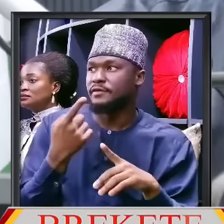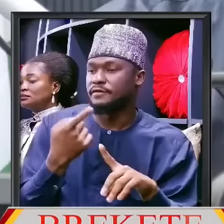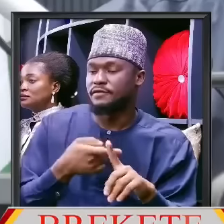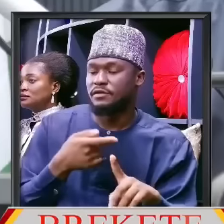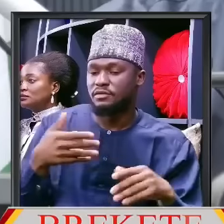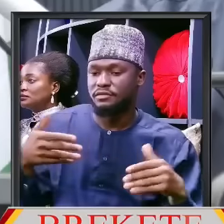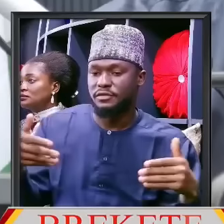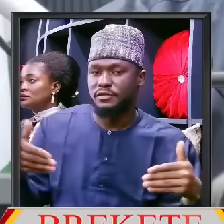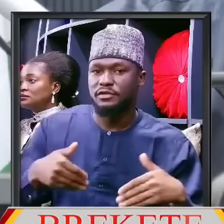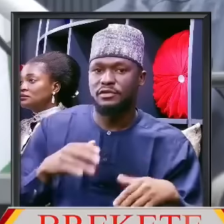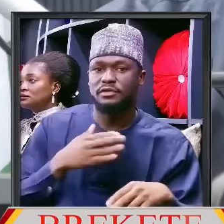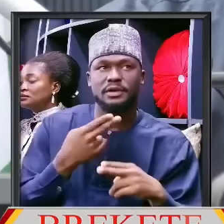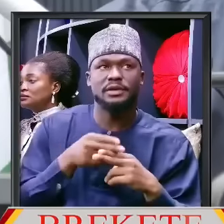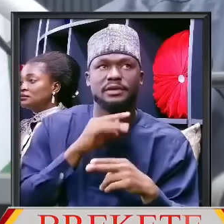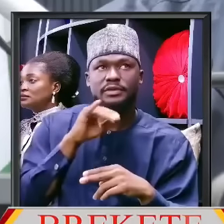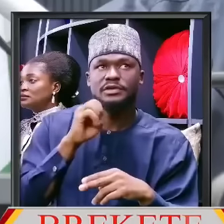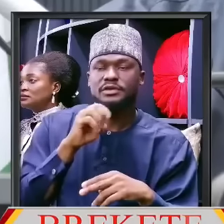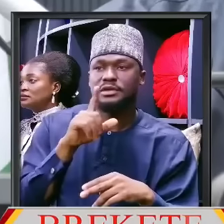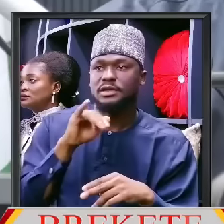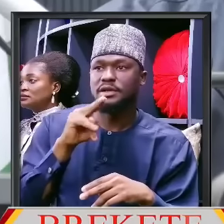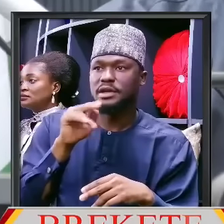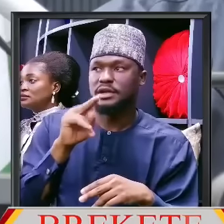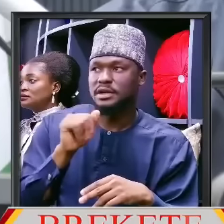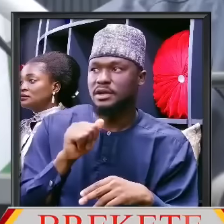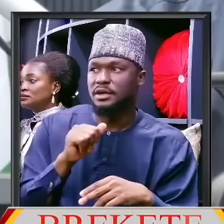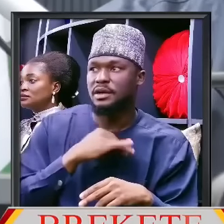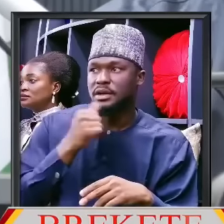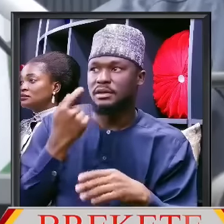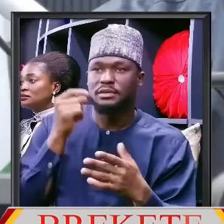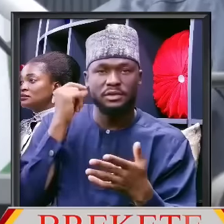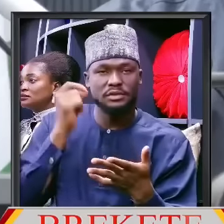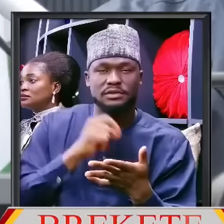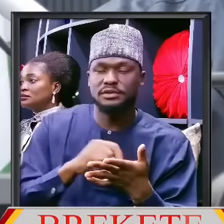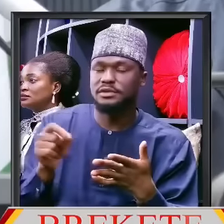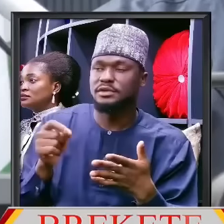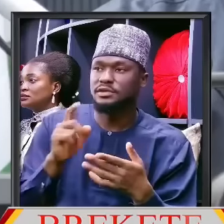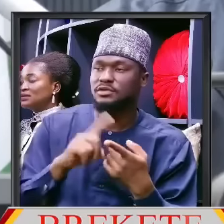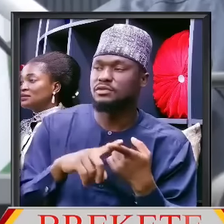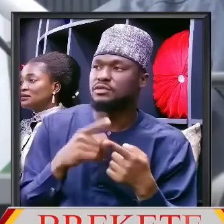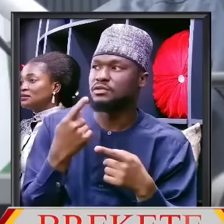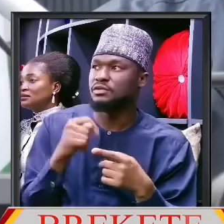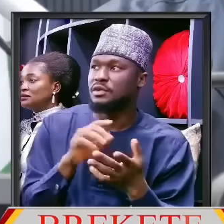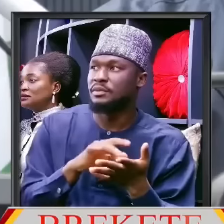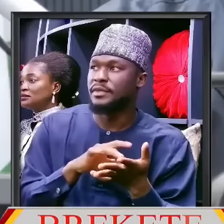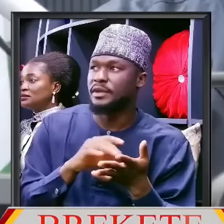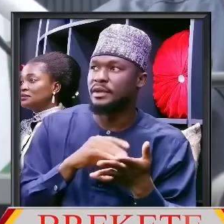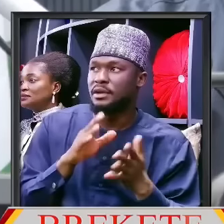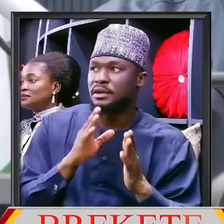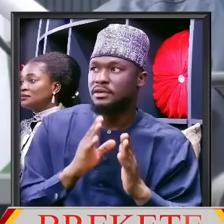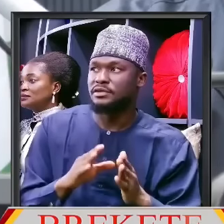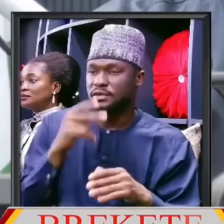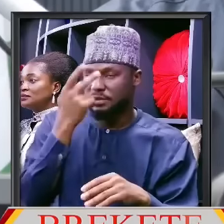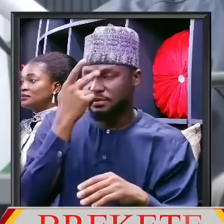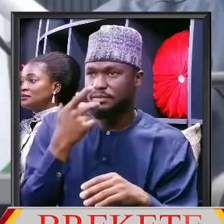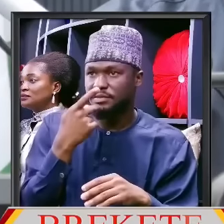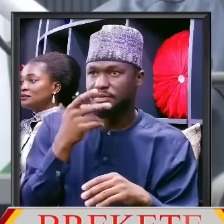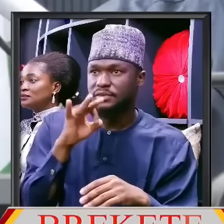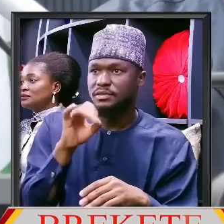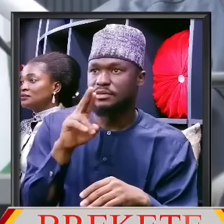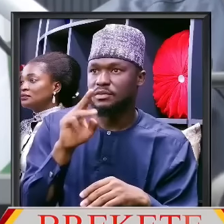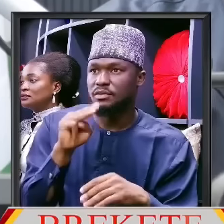now? My name now Eliana Osaswehi. I be secretary to the Medical Students Parents